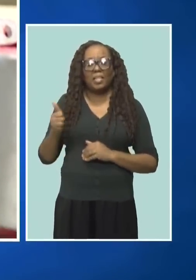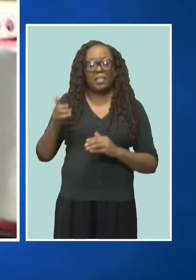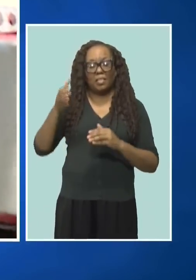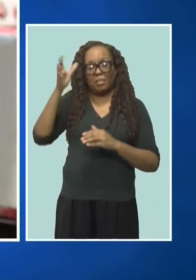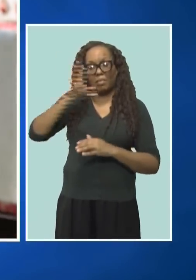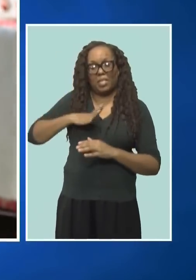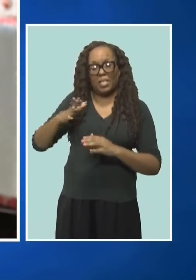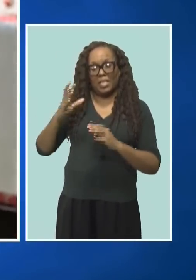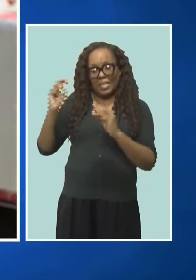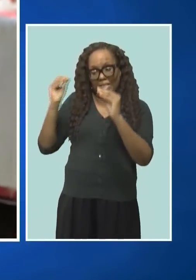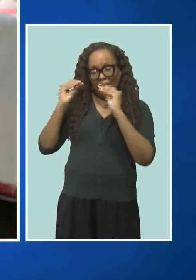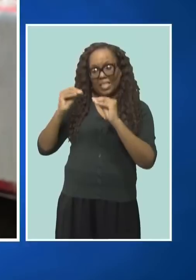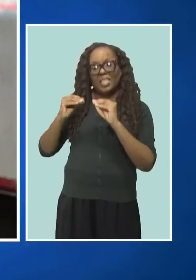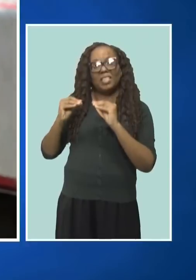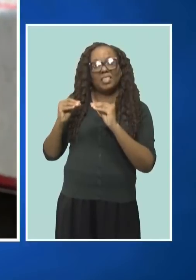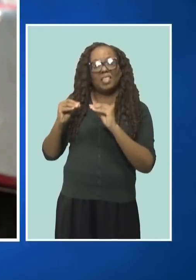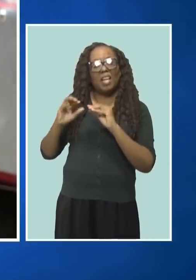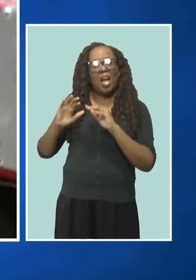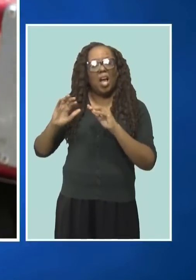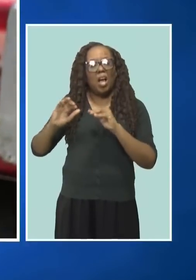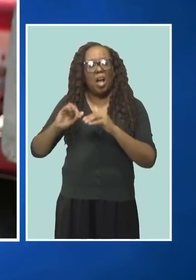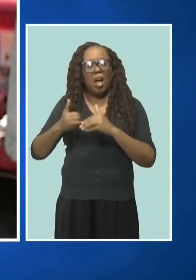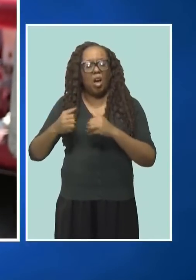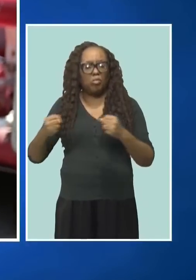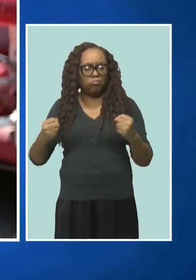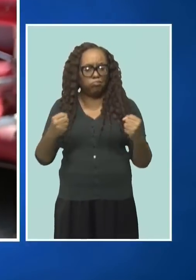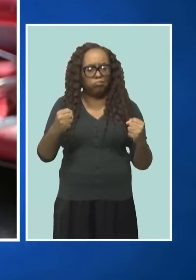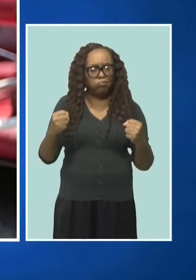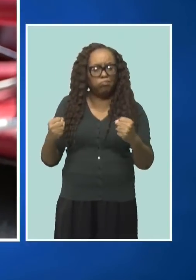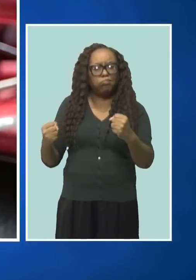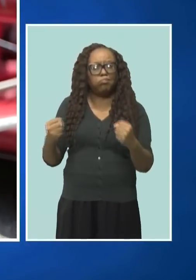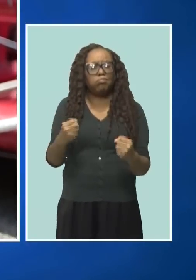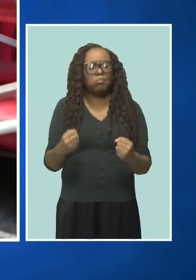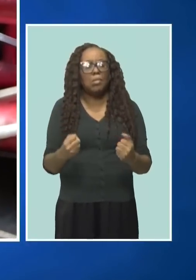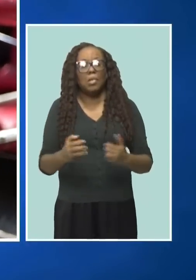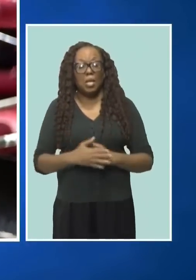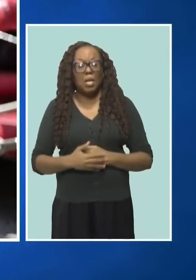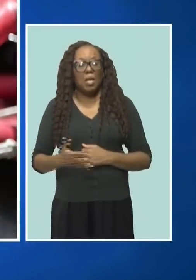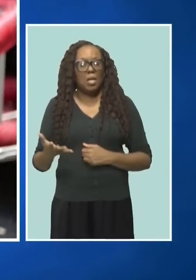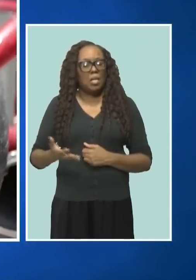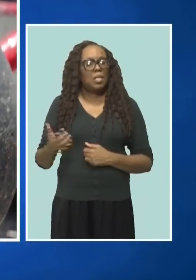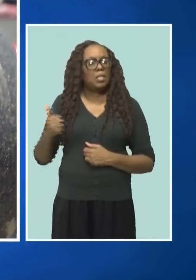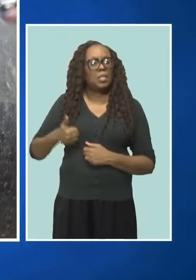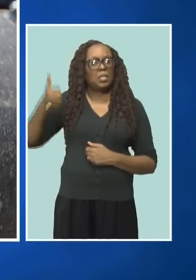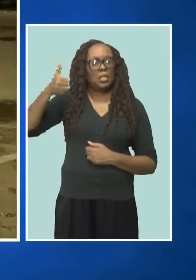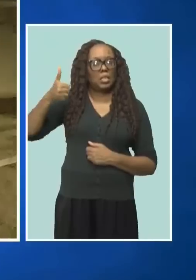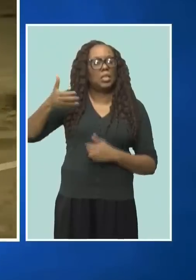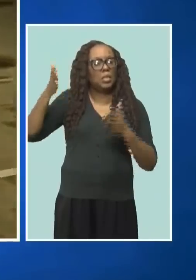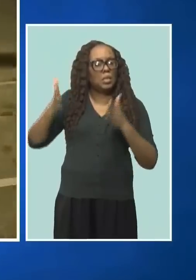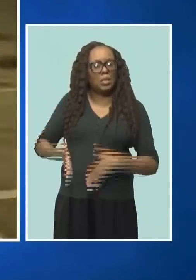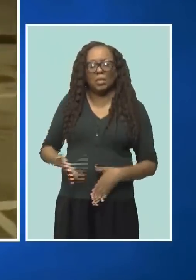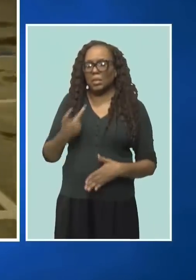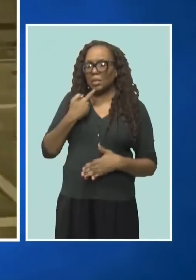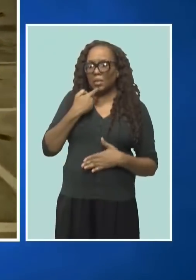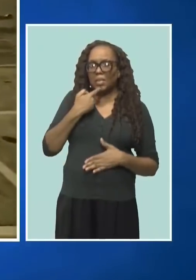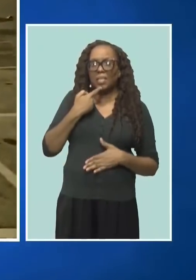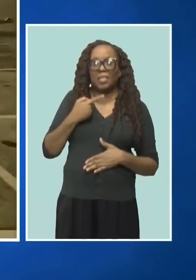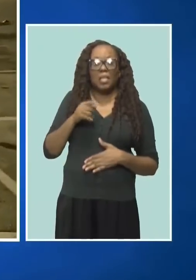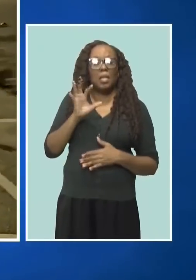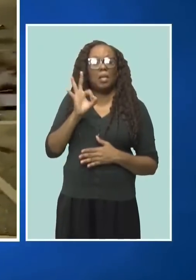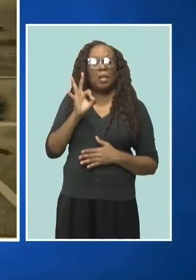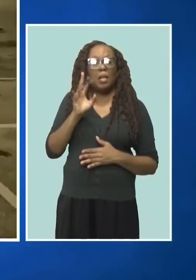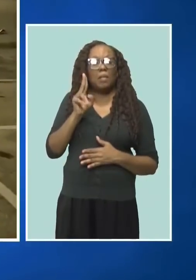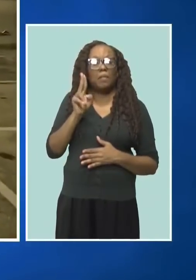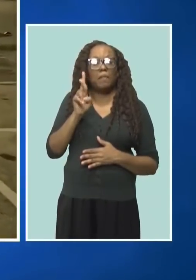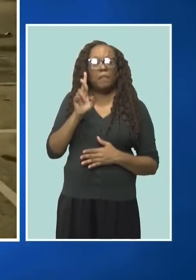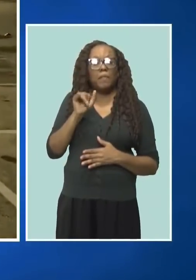the basics of go-karting, of the welding the go-karts. Chief Operating Officer Jeremiah Cadogan says Furious Karts operates